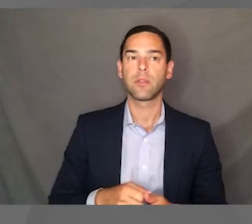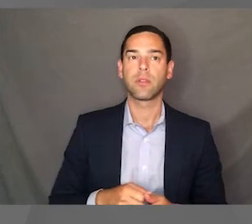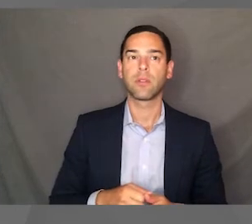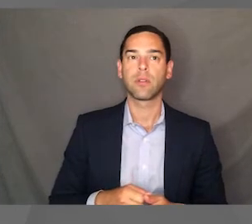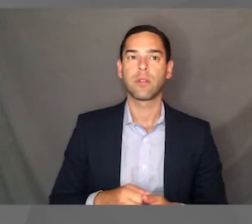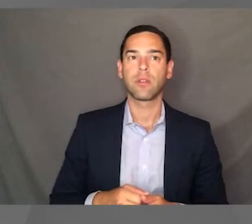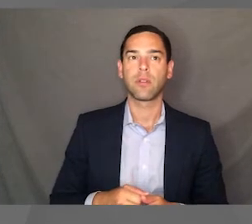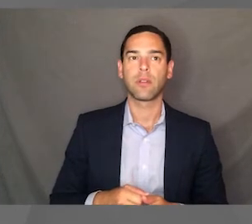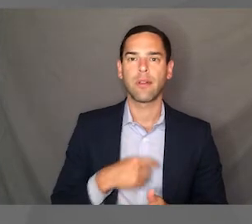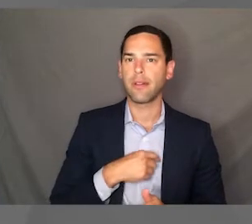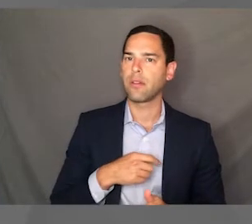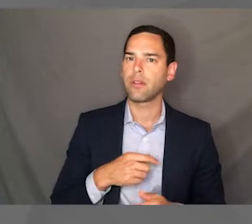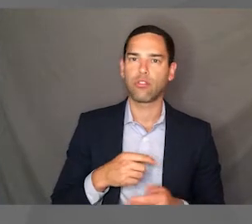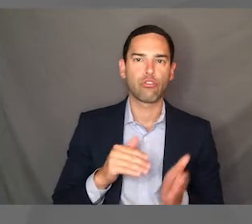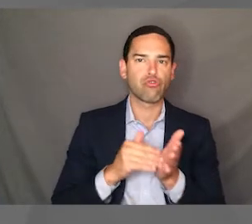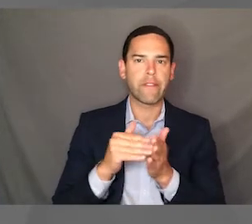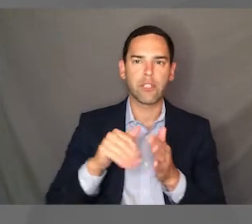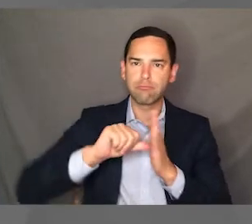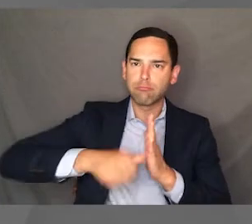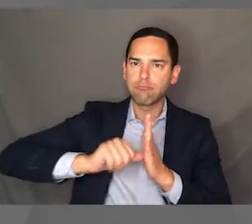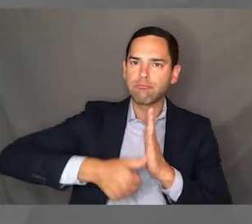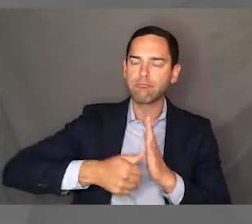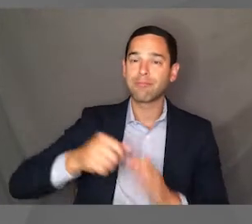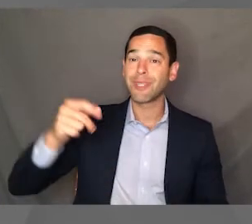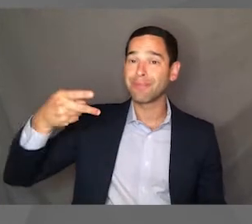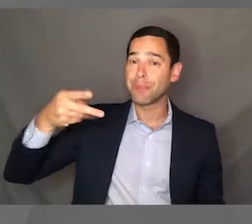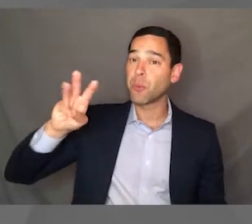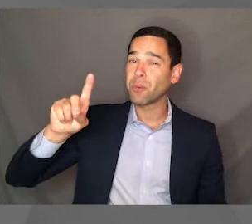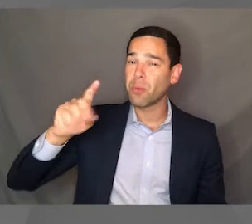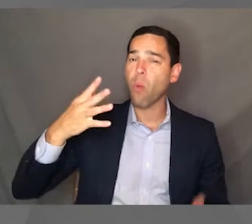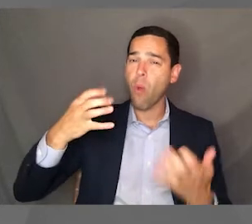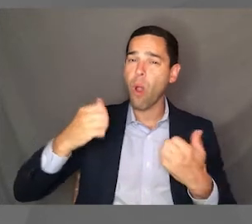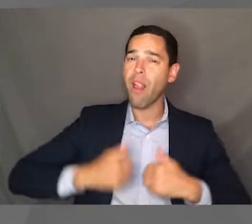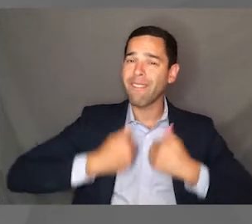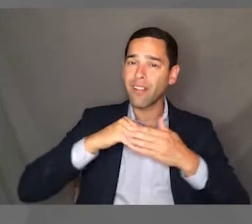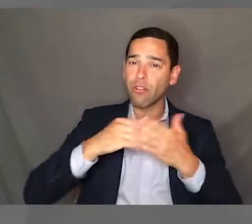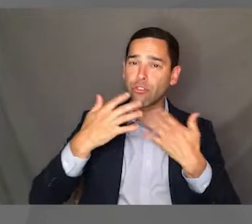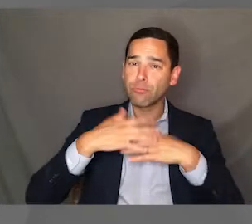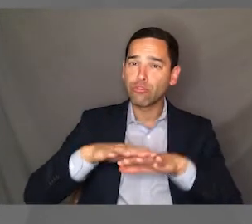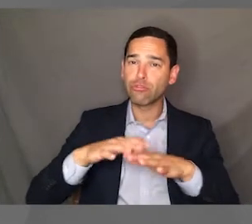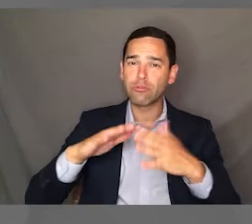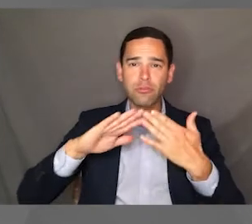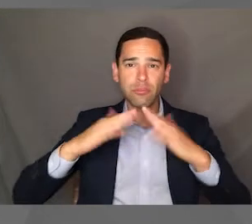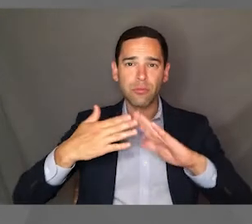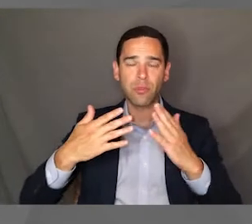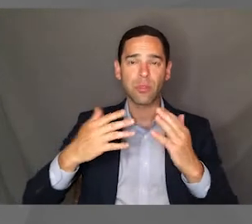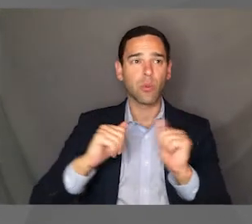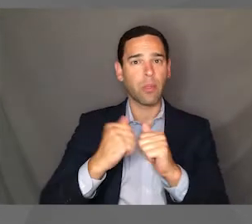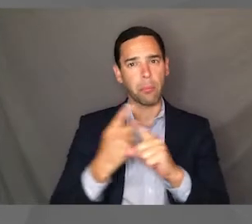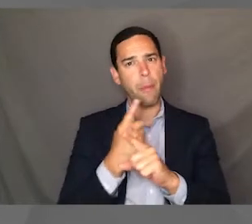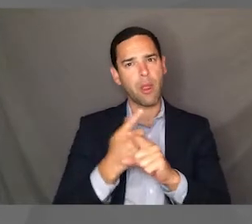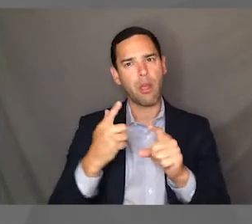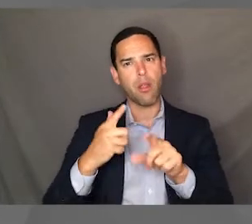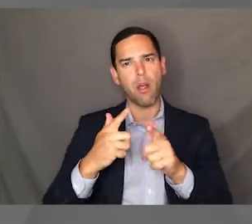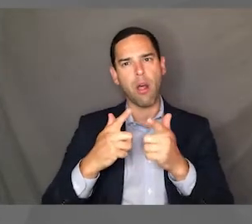people with disabilities want to be in a community with the appropriate long-term supports and